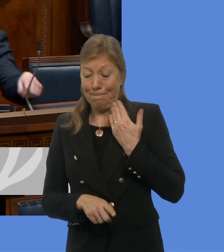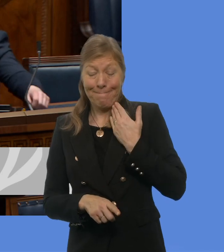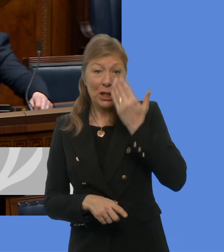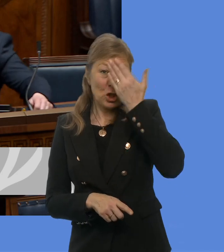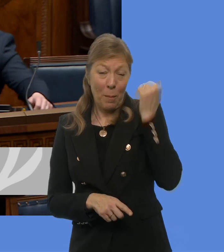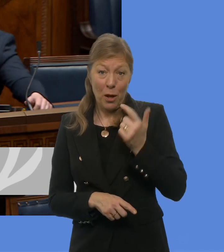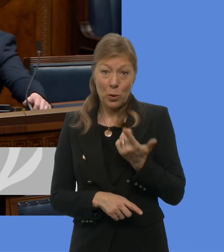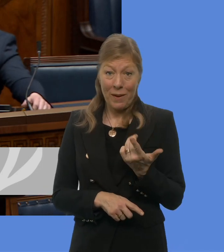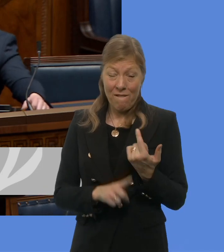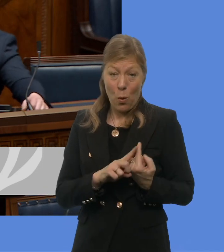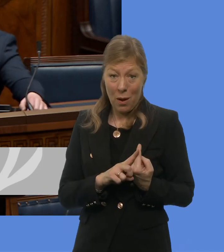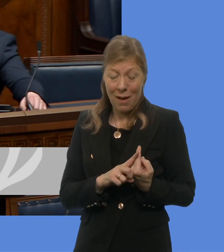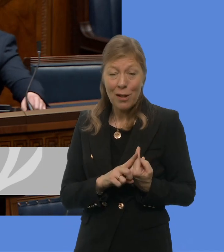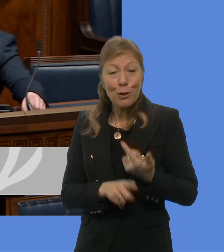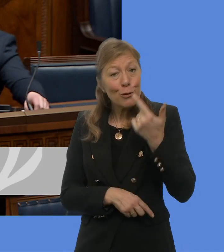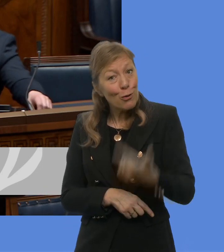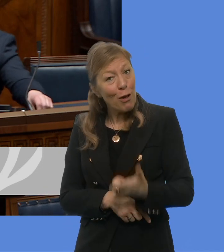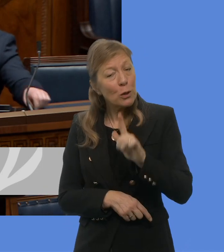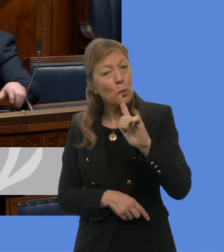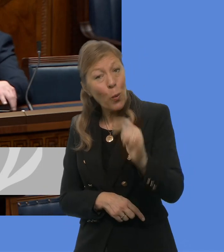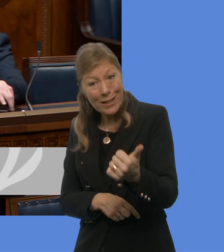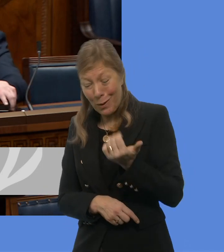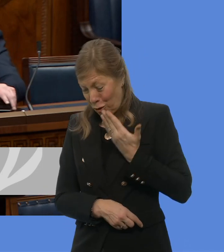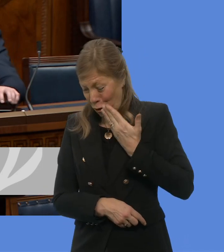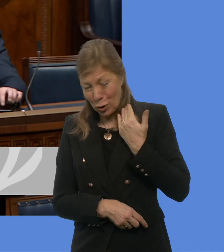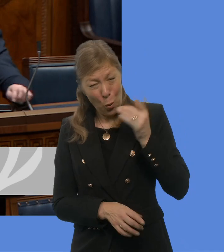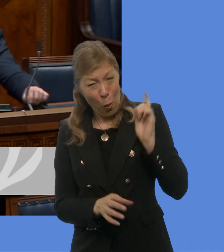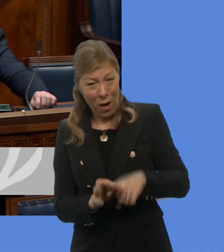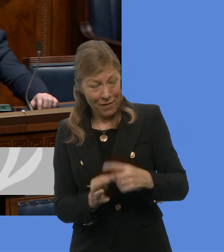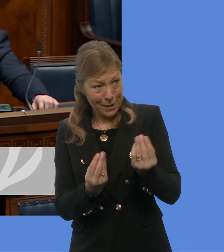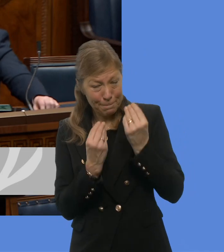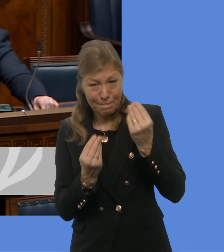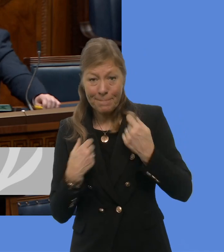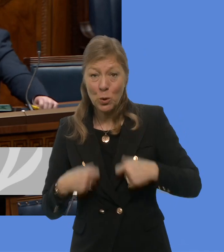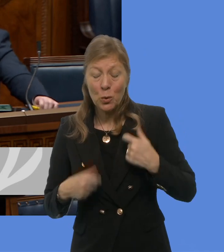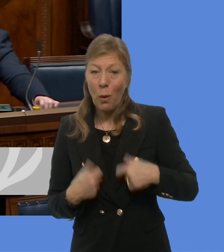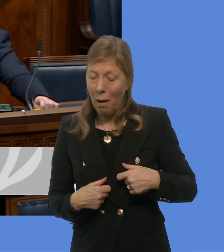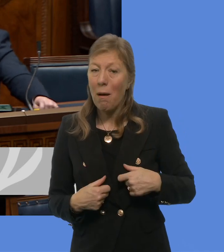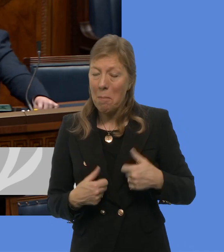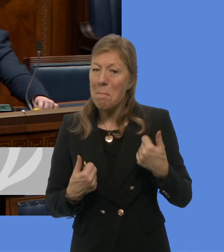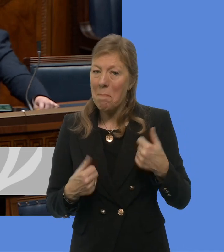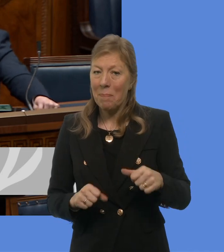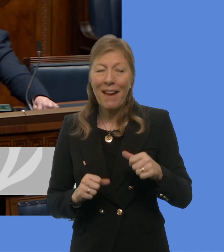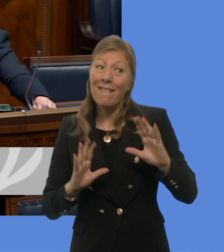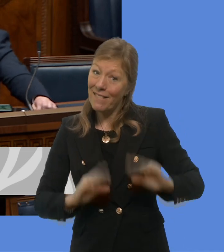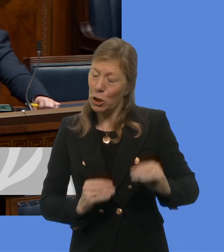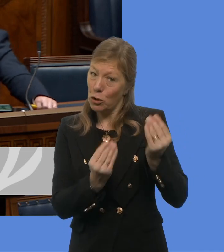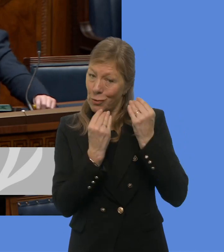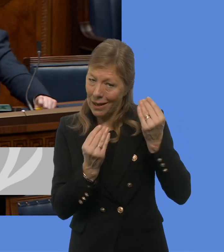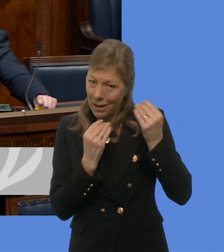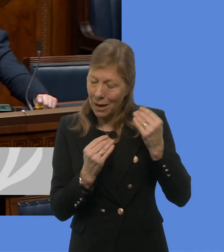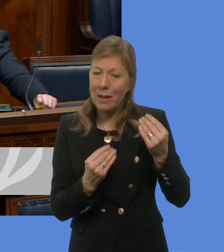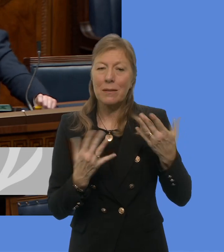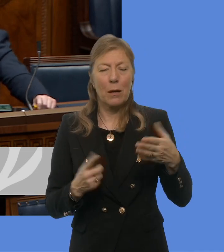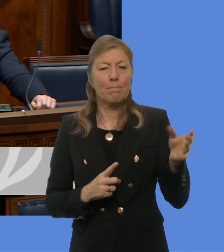report a further 221 newly qualified social workers successfully completed their social work training and have taken